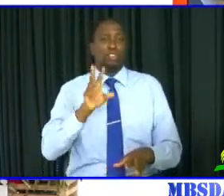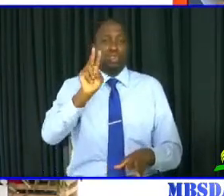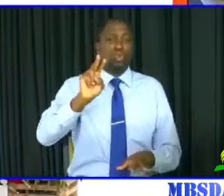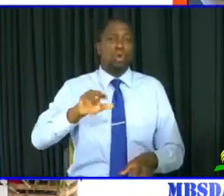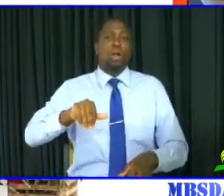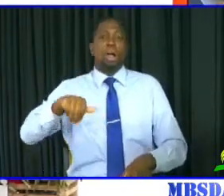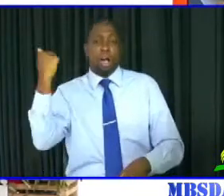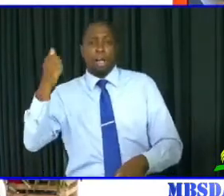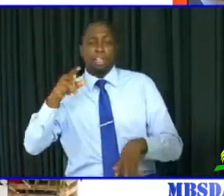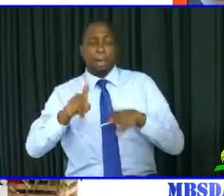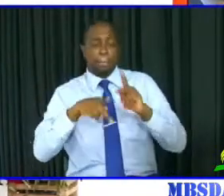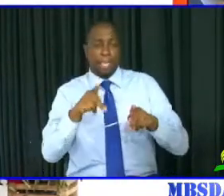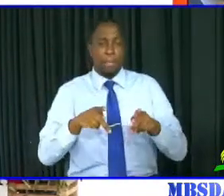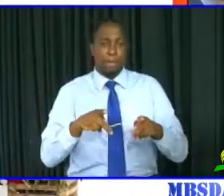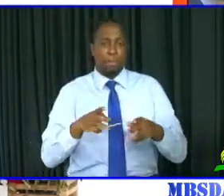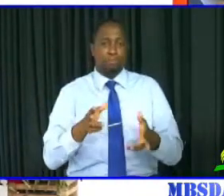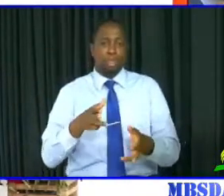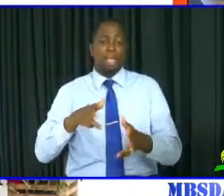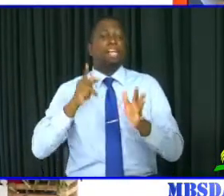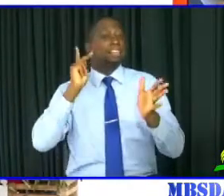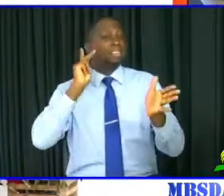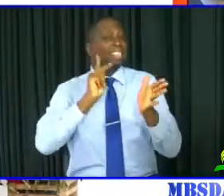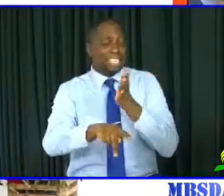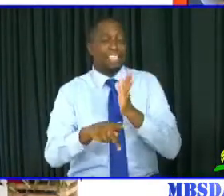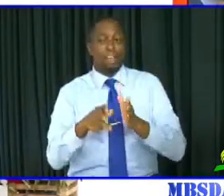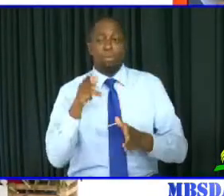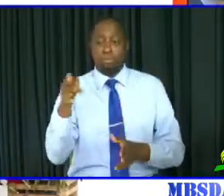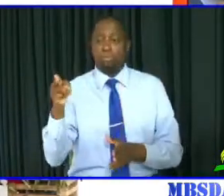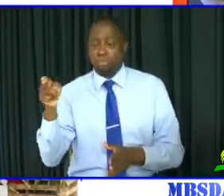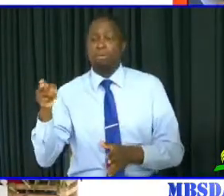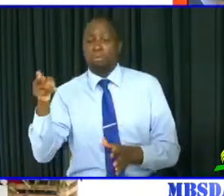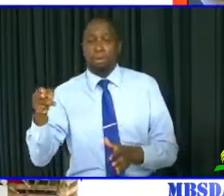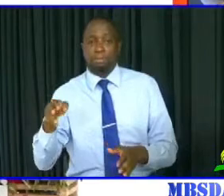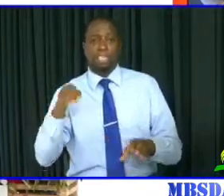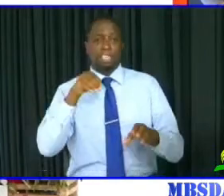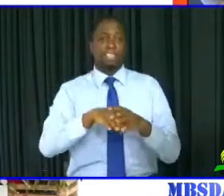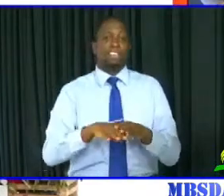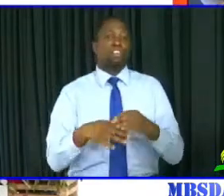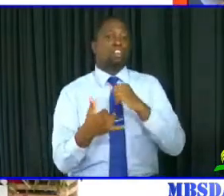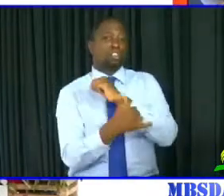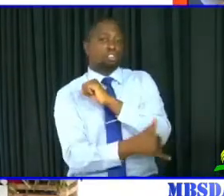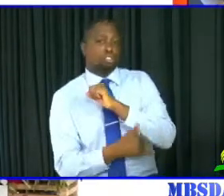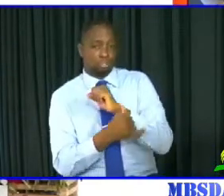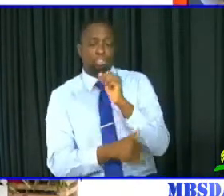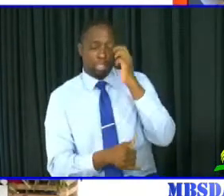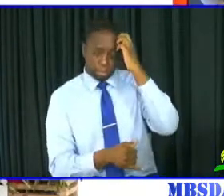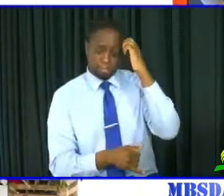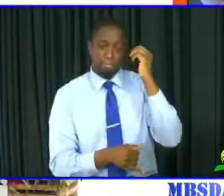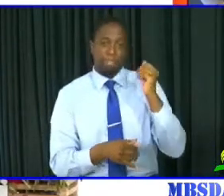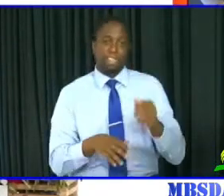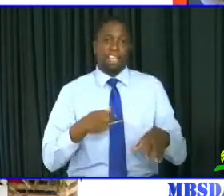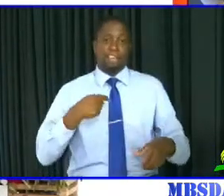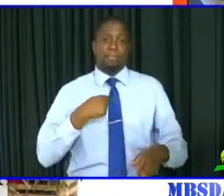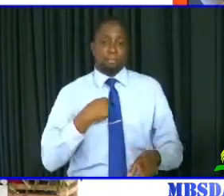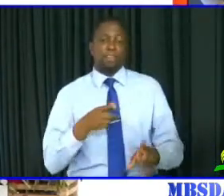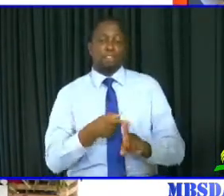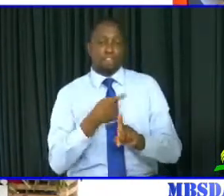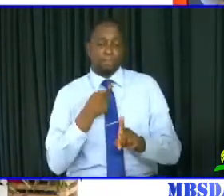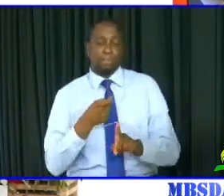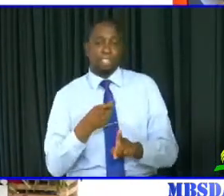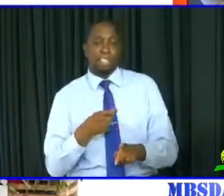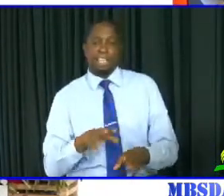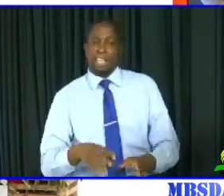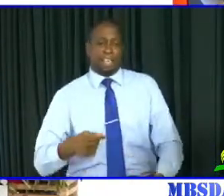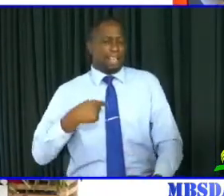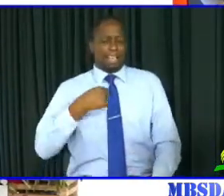brutally murdered in my community back in Rejoin Hanover. It was the greatest blow that I've ever felt. It